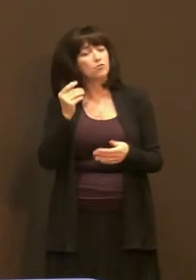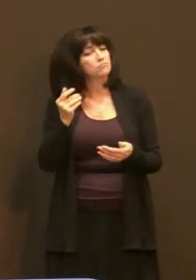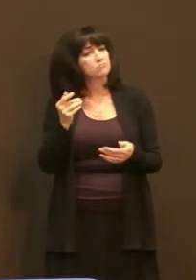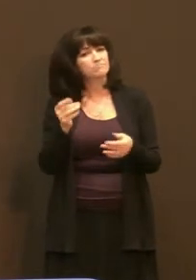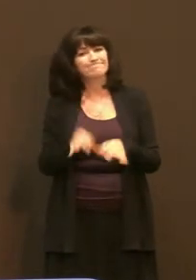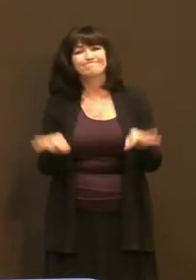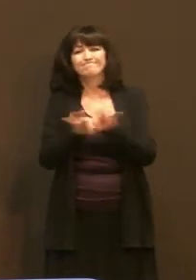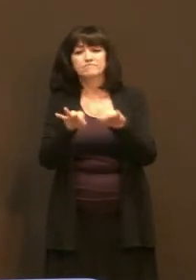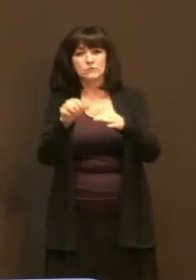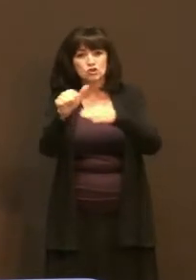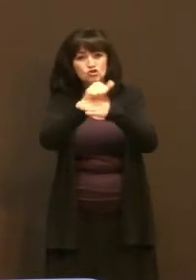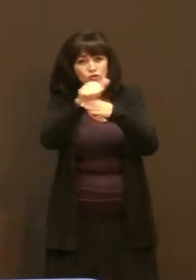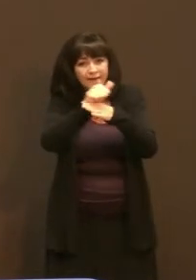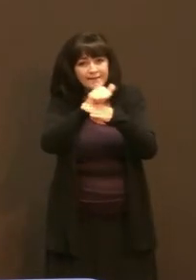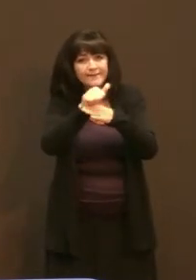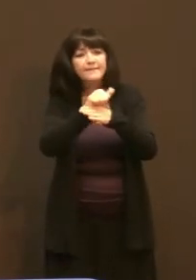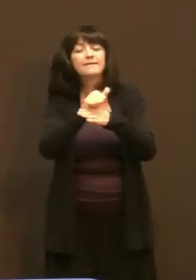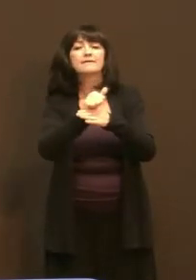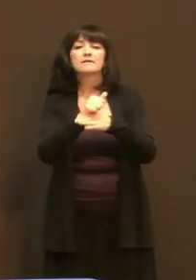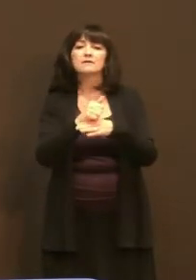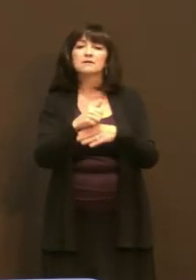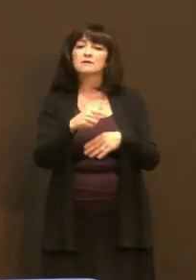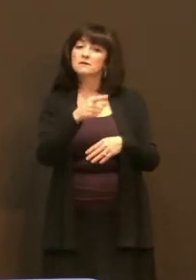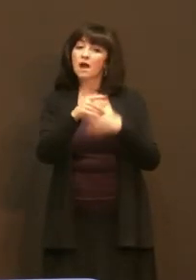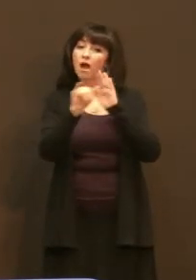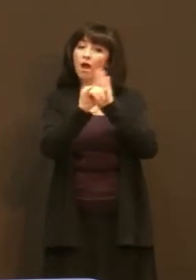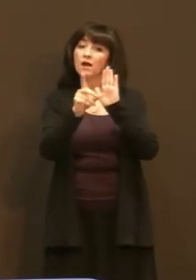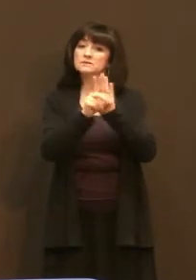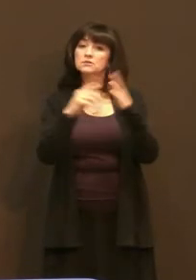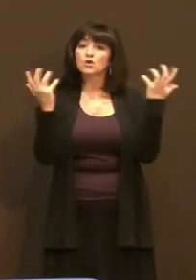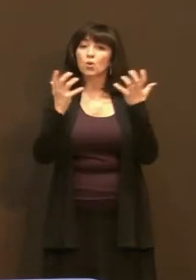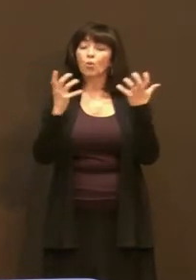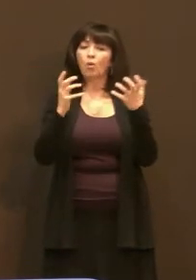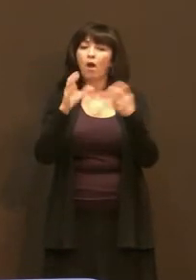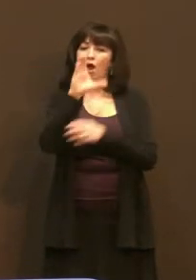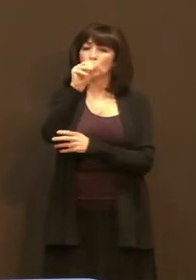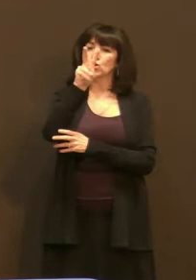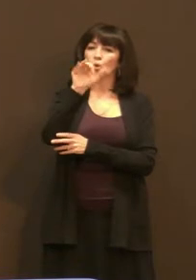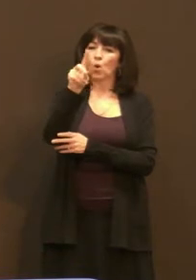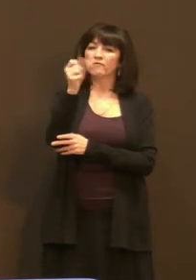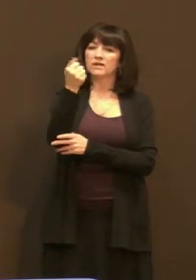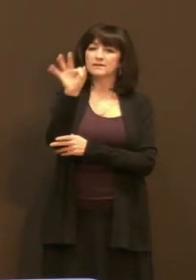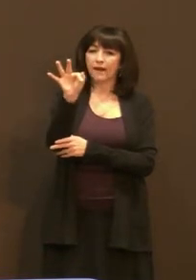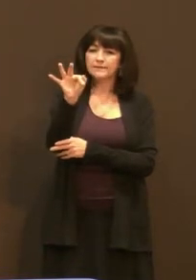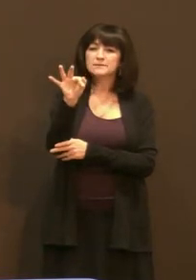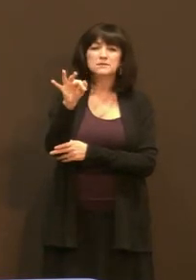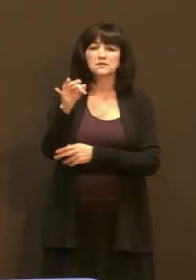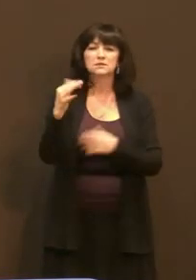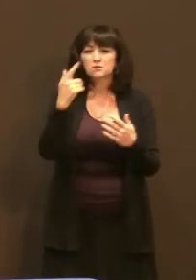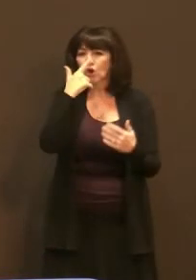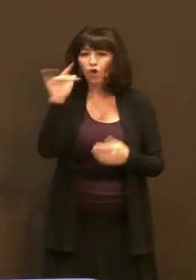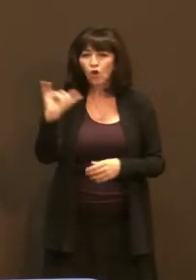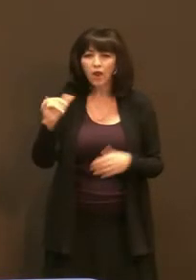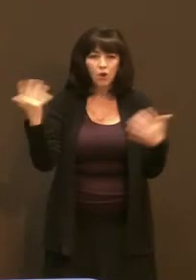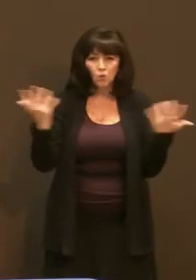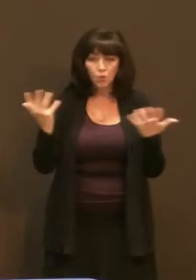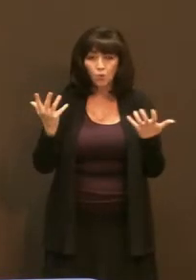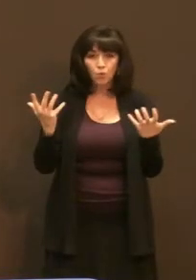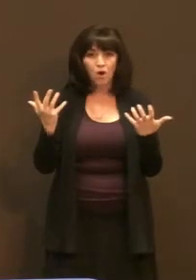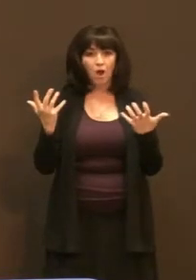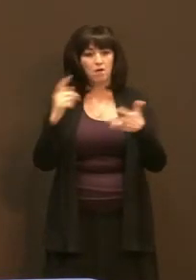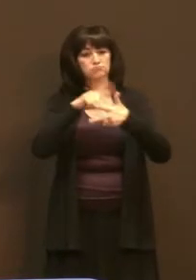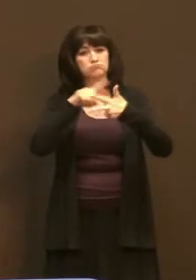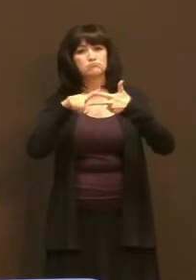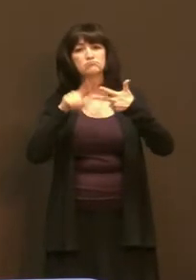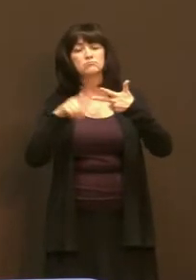on identification of COVID-19. What do the symptoms look like? What is it you should be looking for? How do you